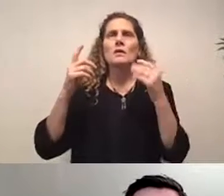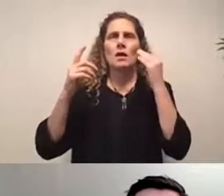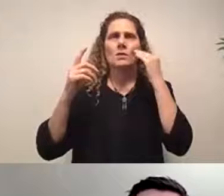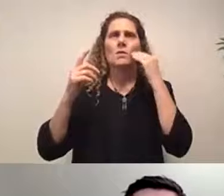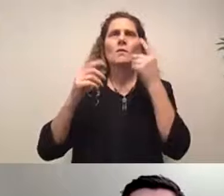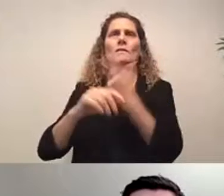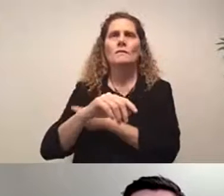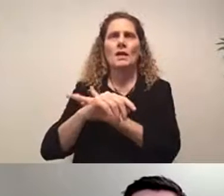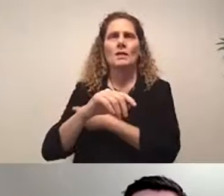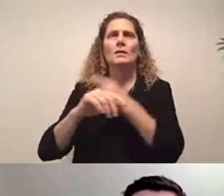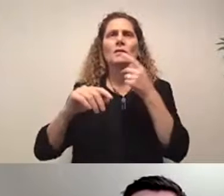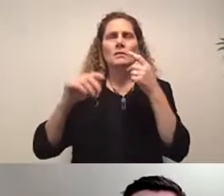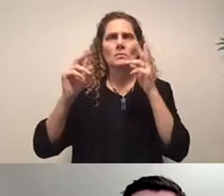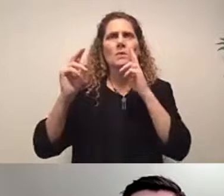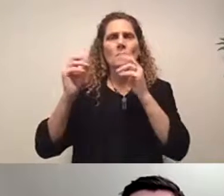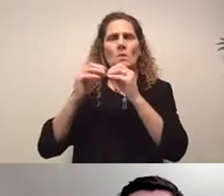coming days.